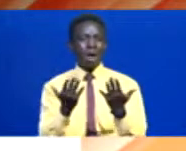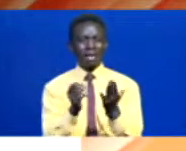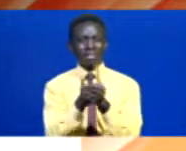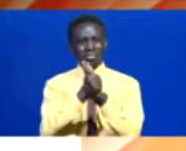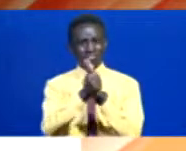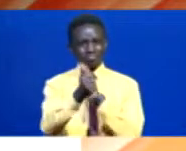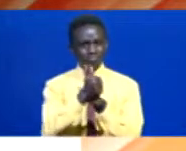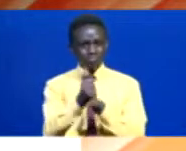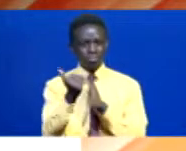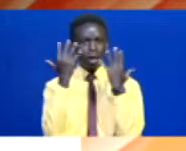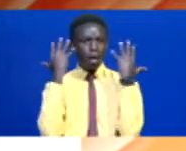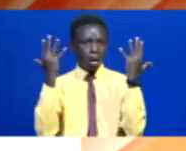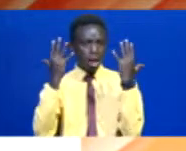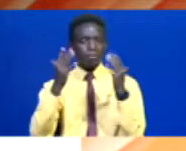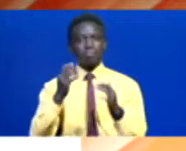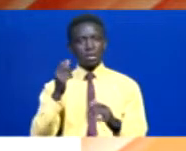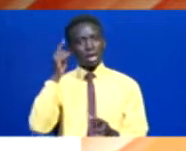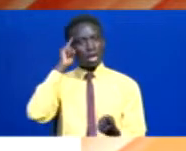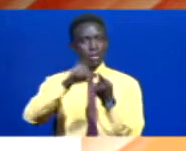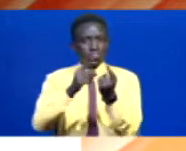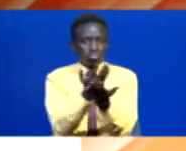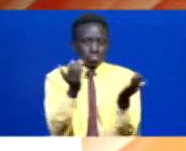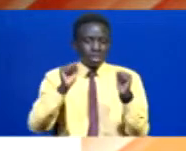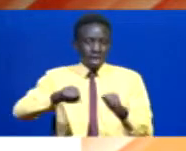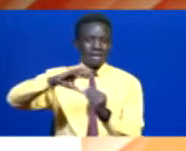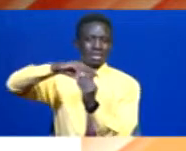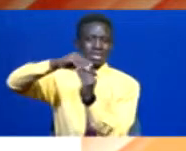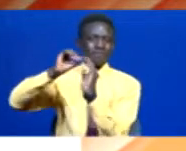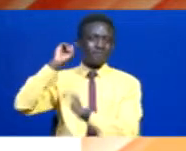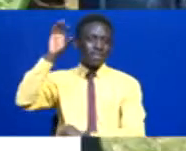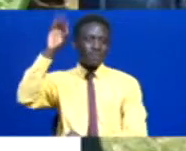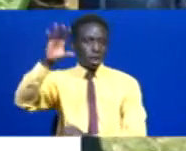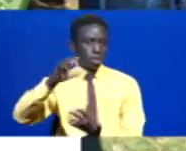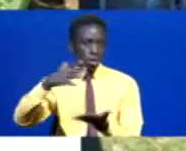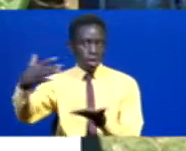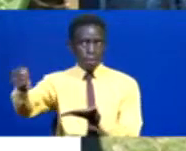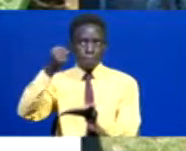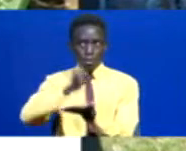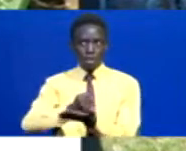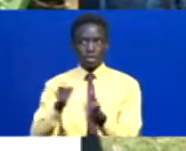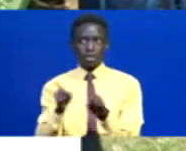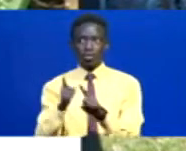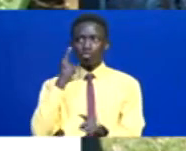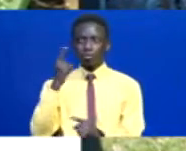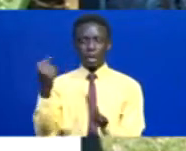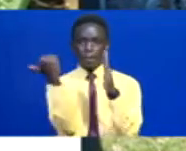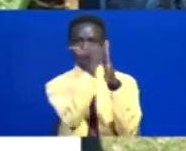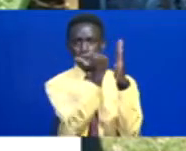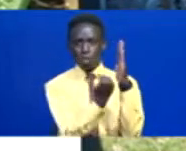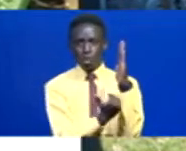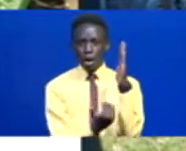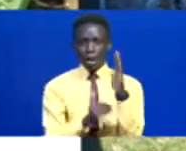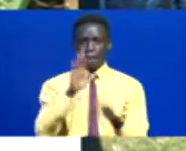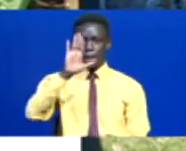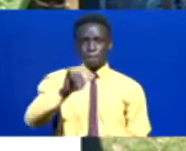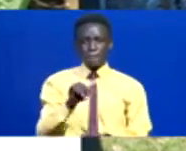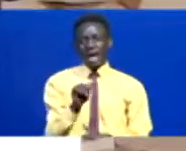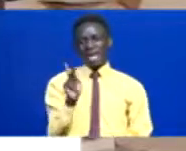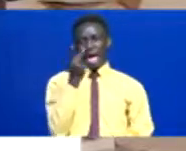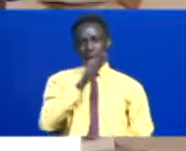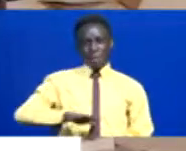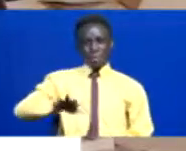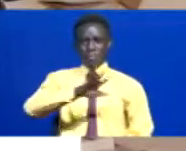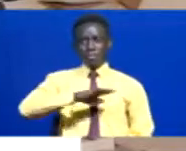enable them to create employment. In a two-month program run by a local manufacturing company, the group is being trained